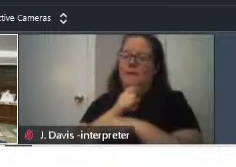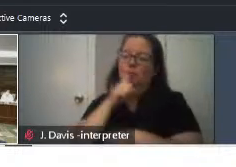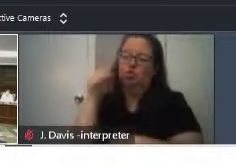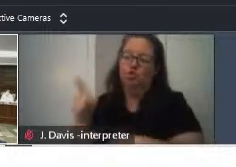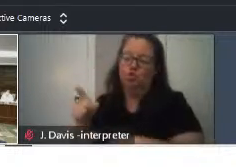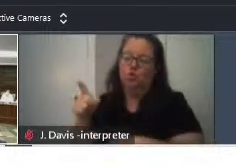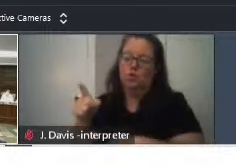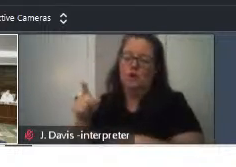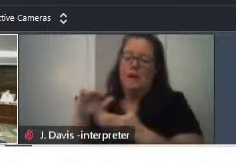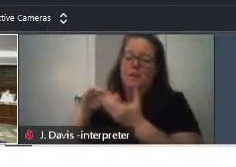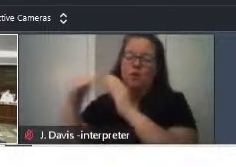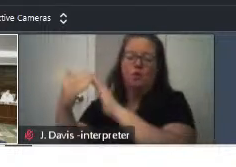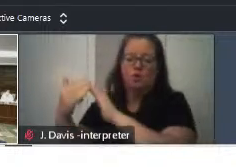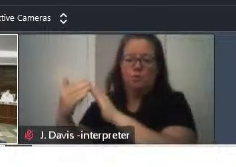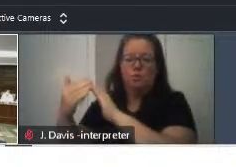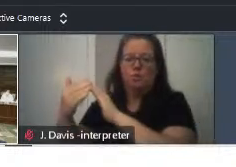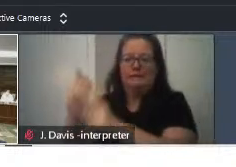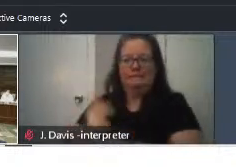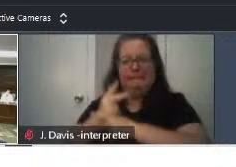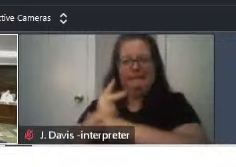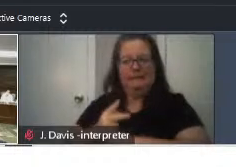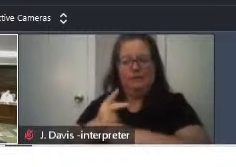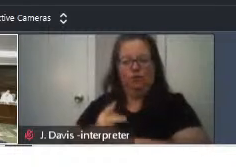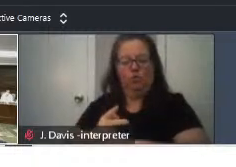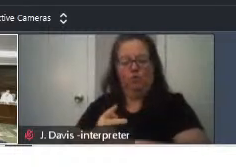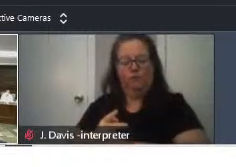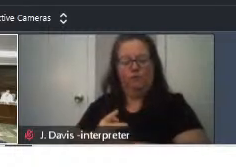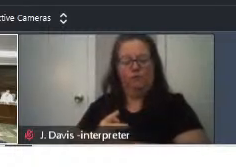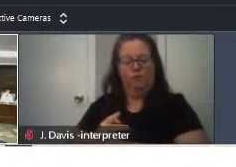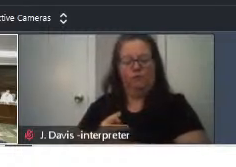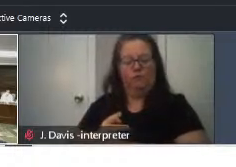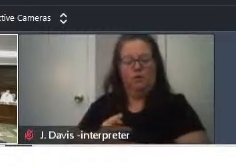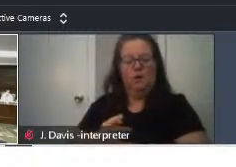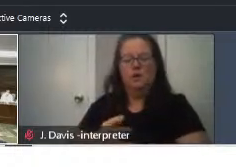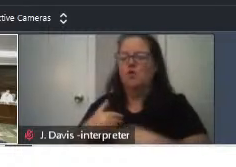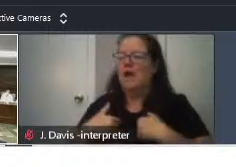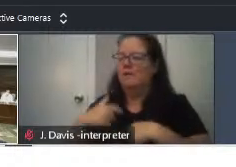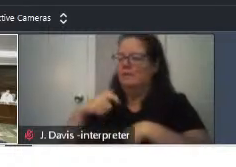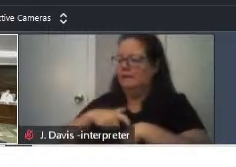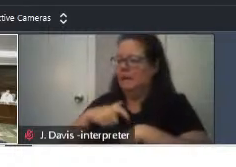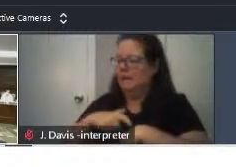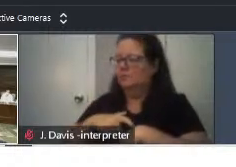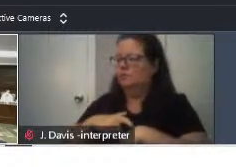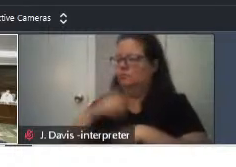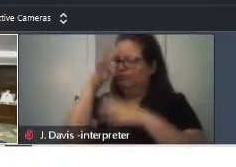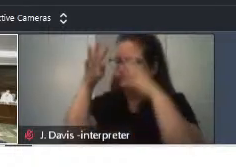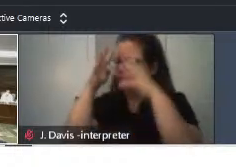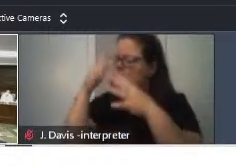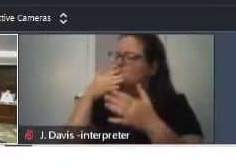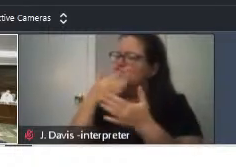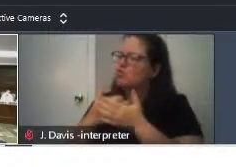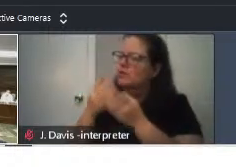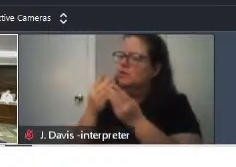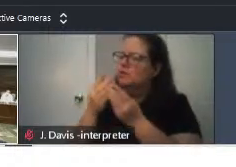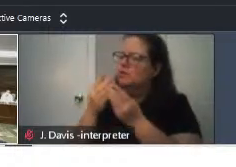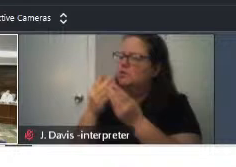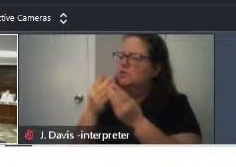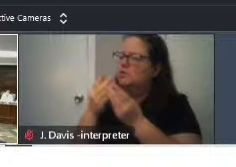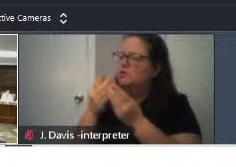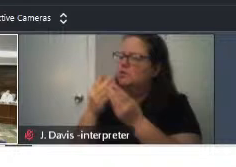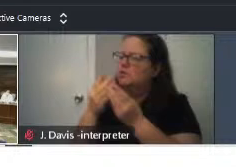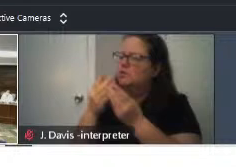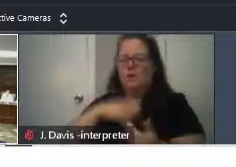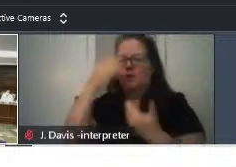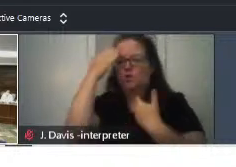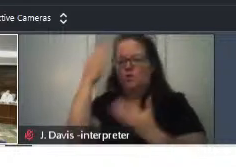the communities are taken care of. And you really took time to see how we could come up with a real solution, even not knowing exactly what